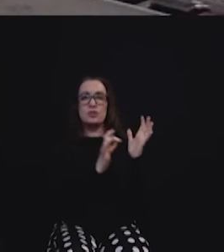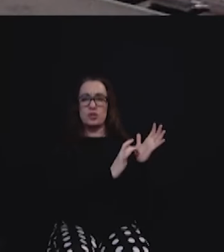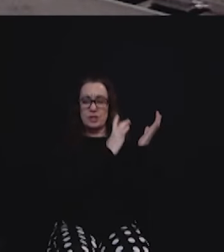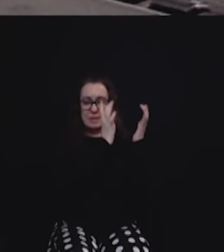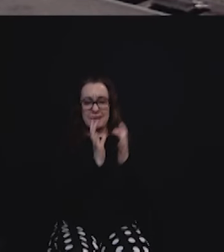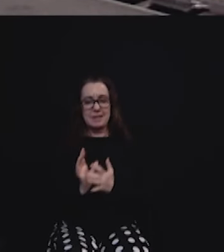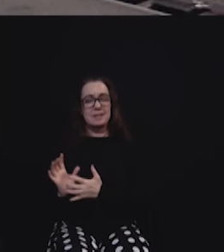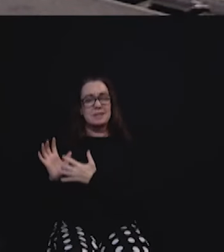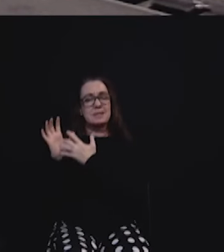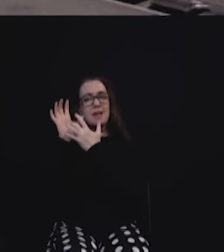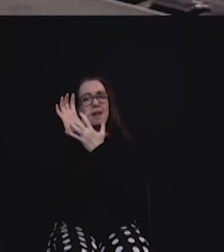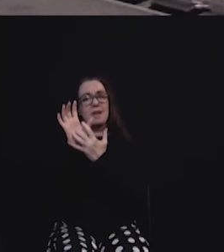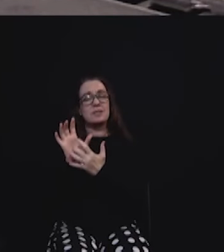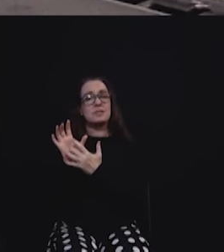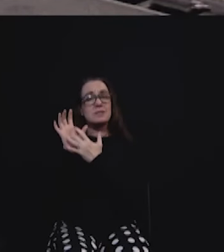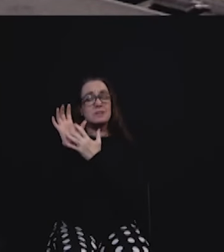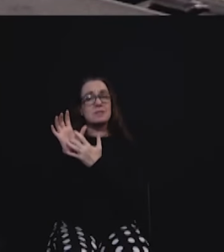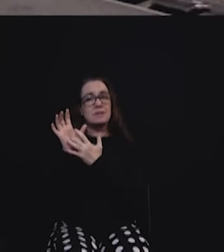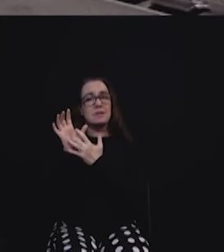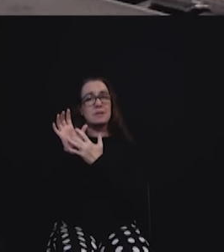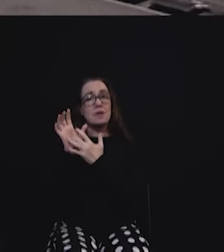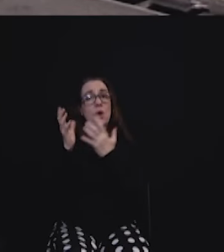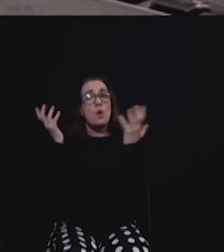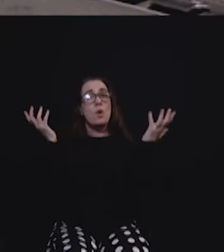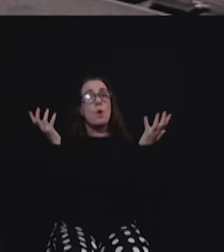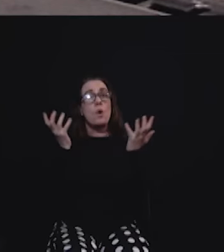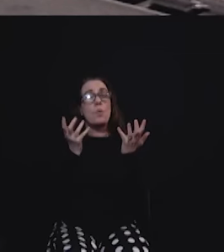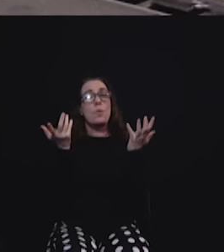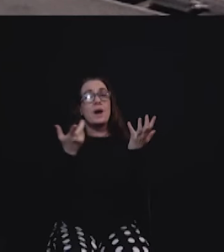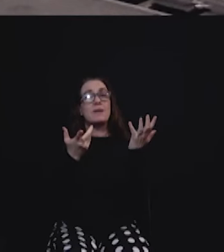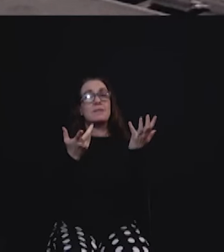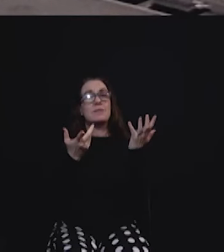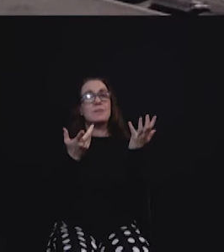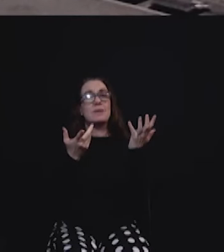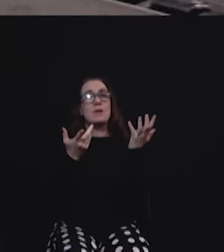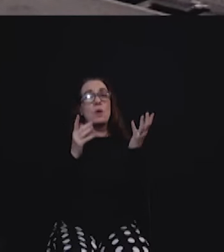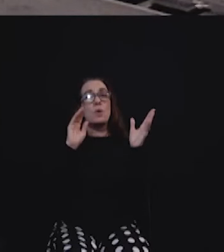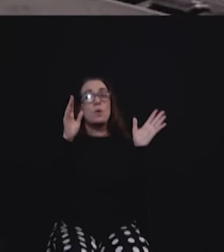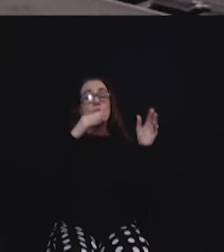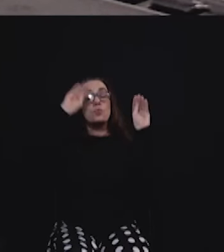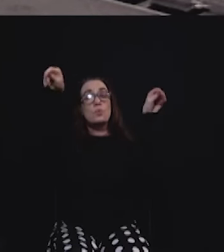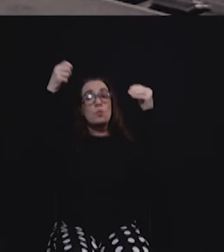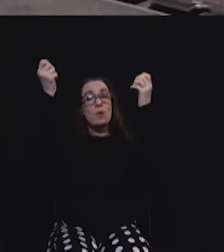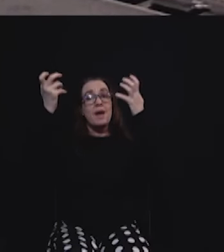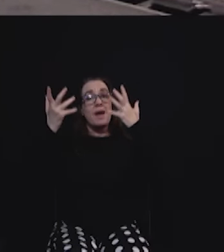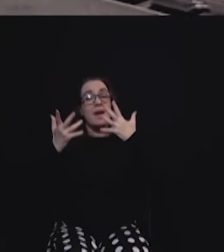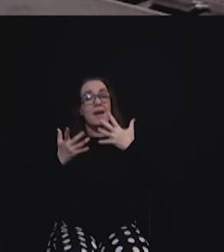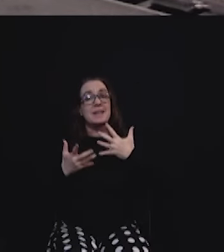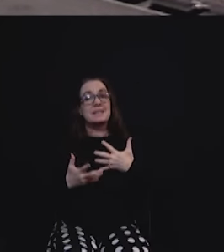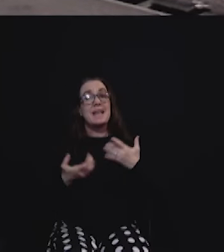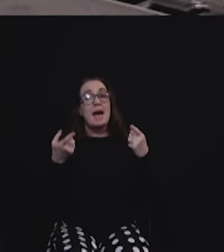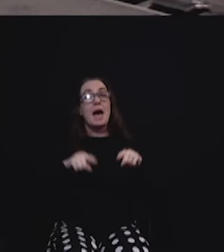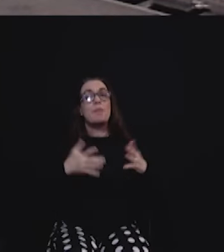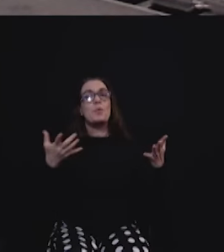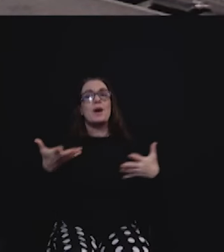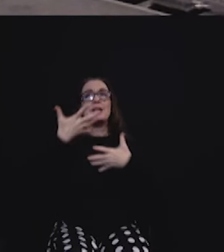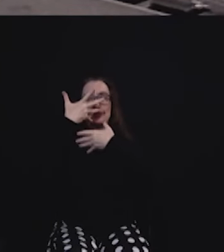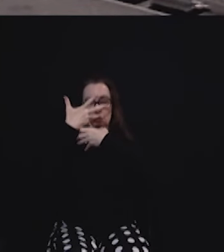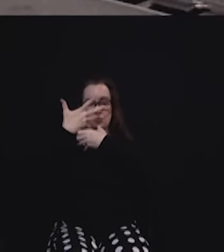precious Jesus, oh, for grace to